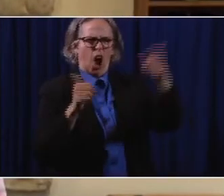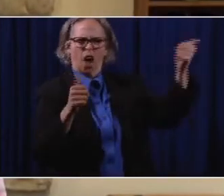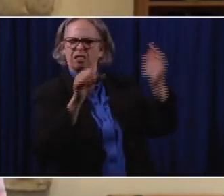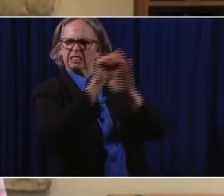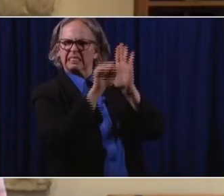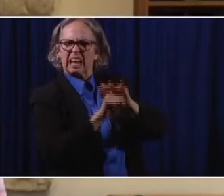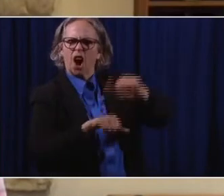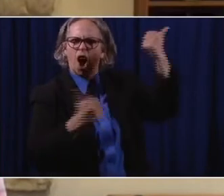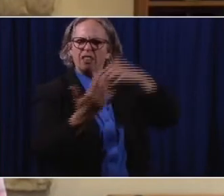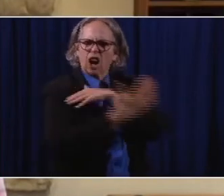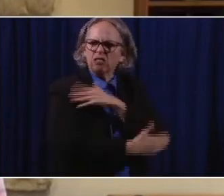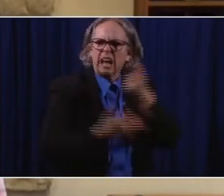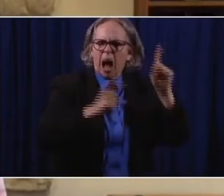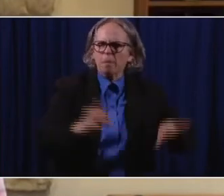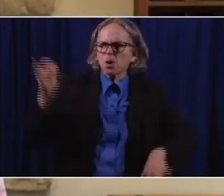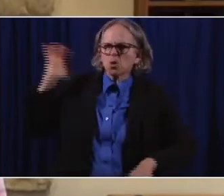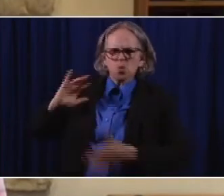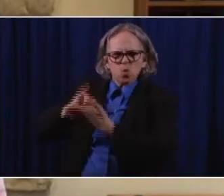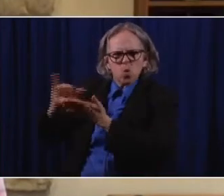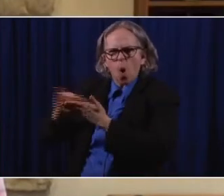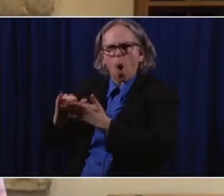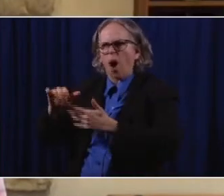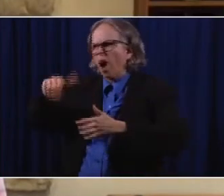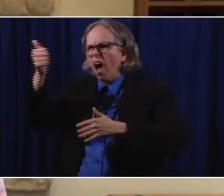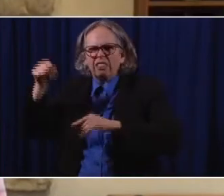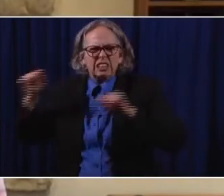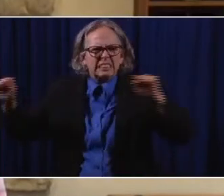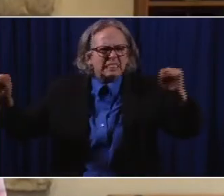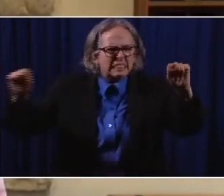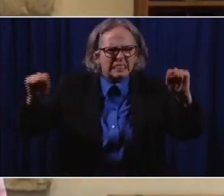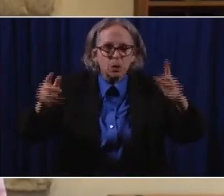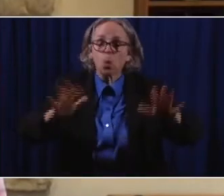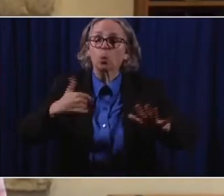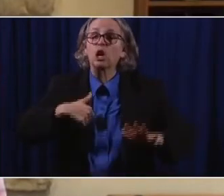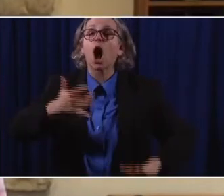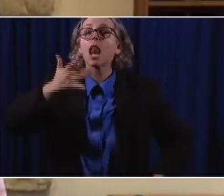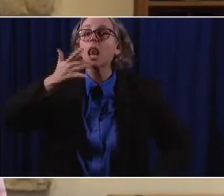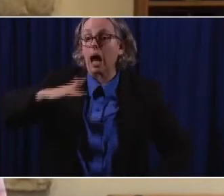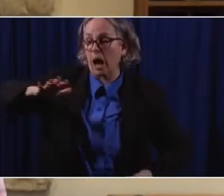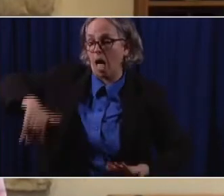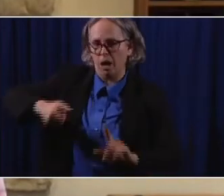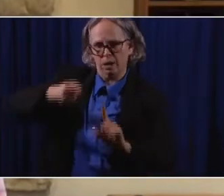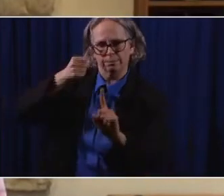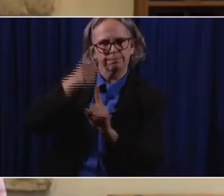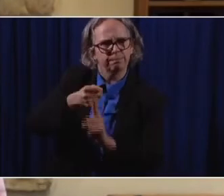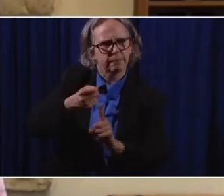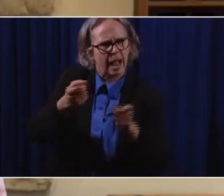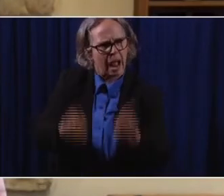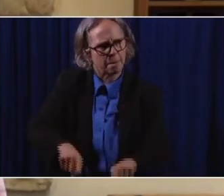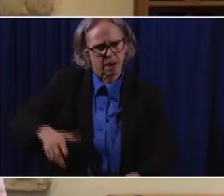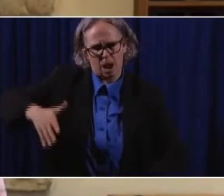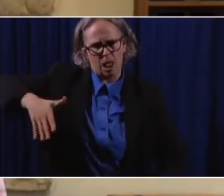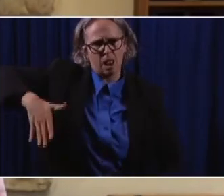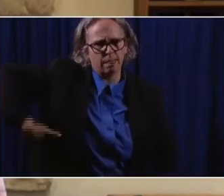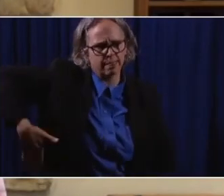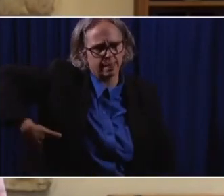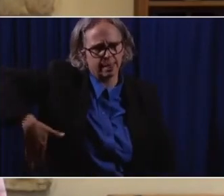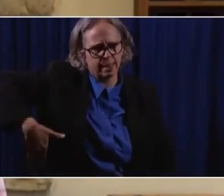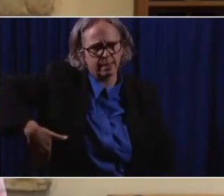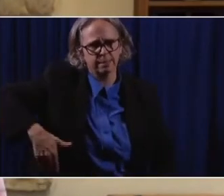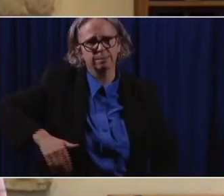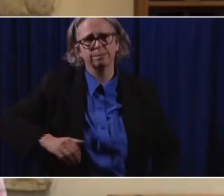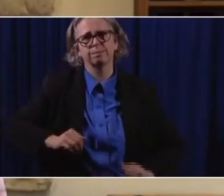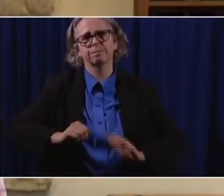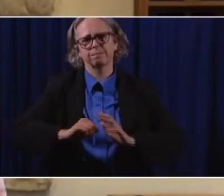many of you have done the basic things that we know that we have to do. So I'm proud